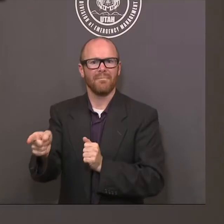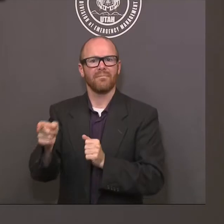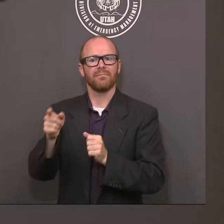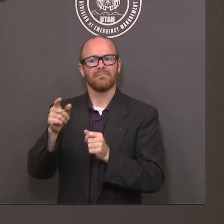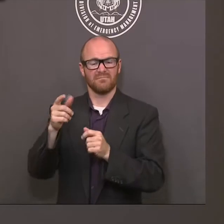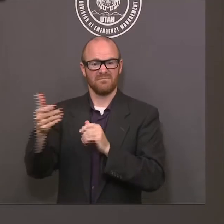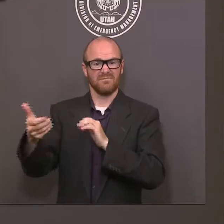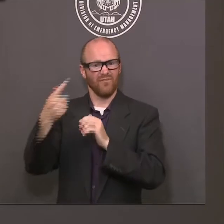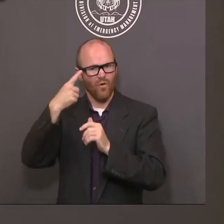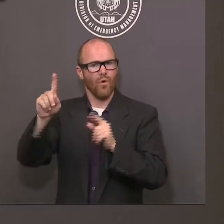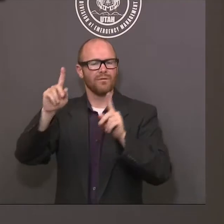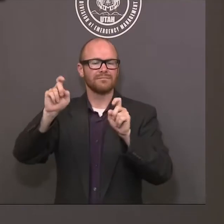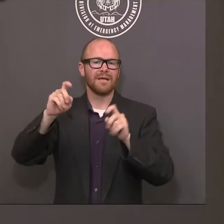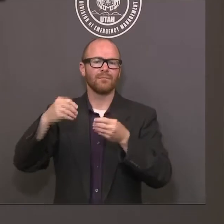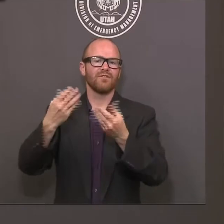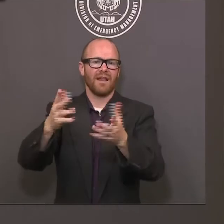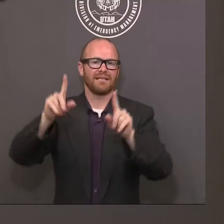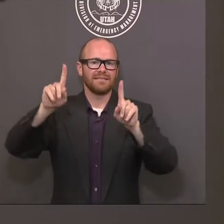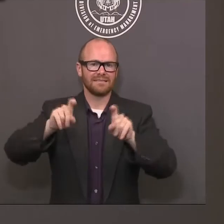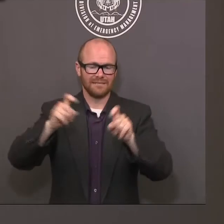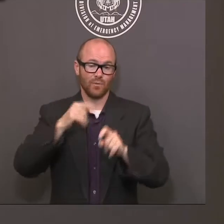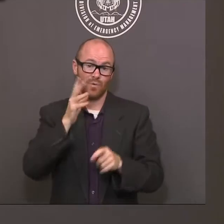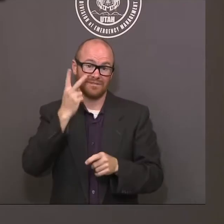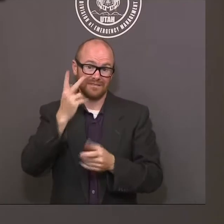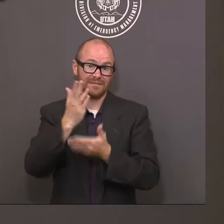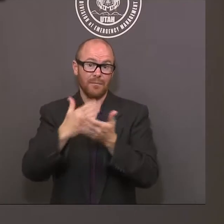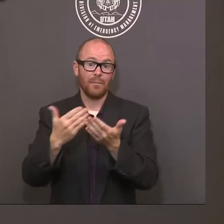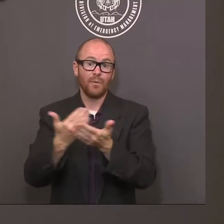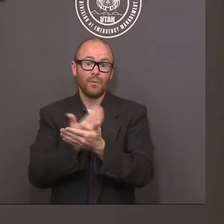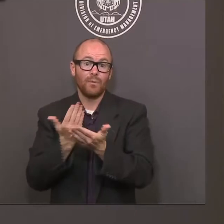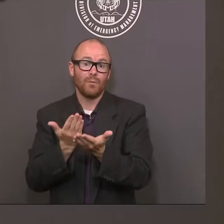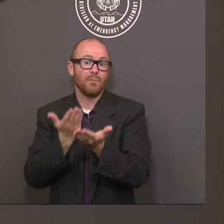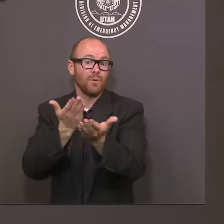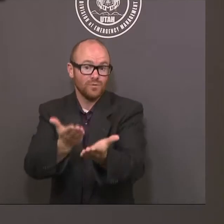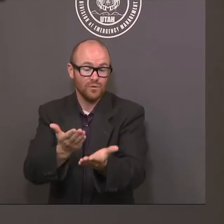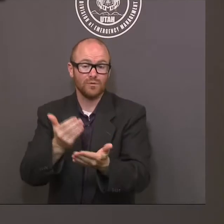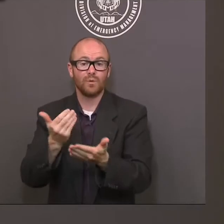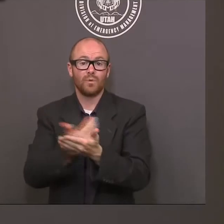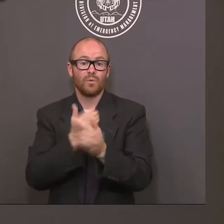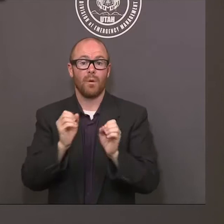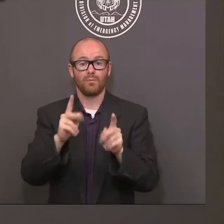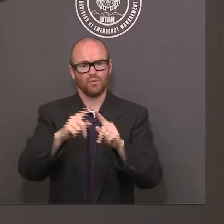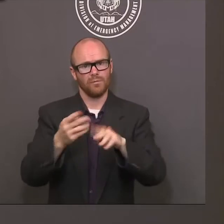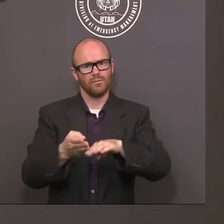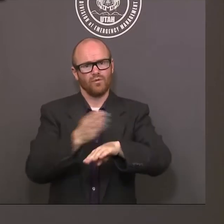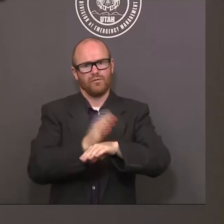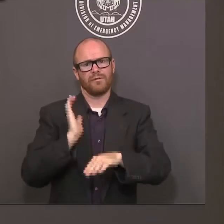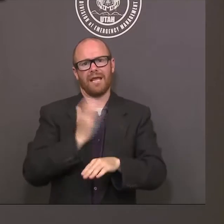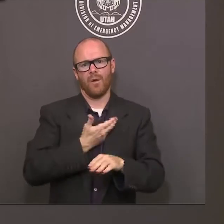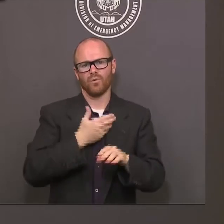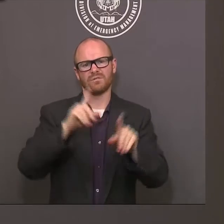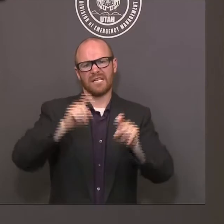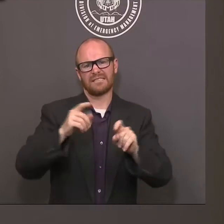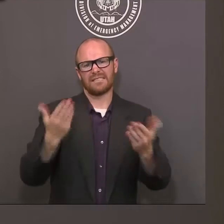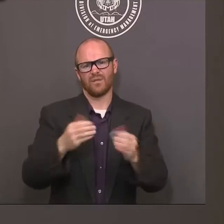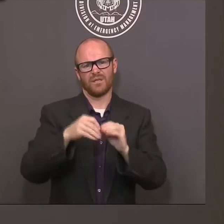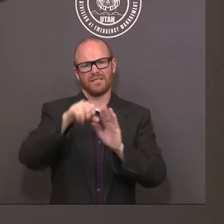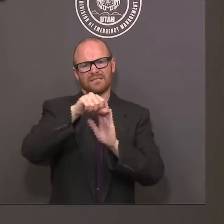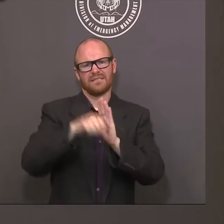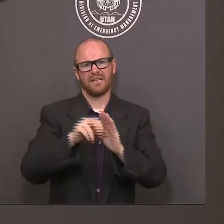on testing. And so we'll see maybe some new proposals and new opportunities to improve testing and improve the